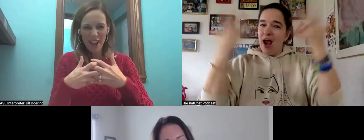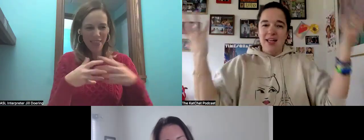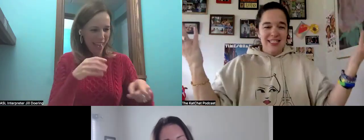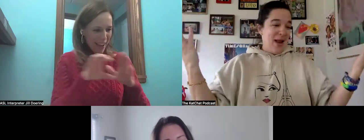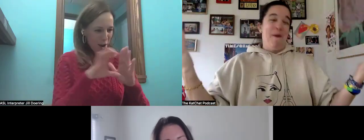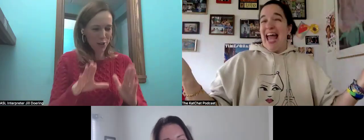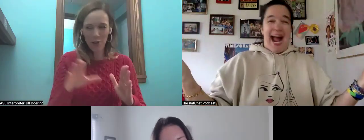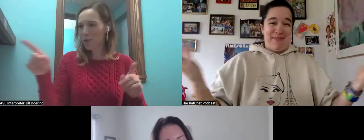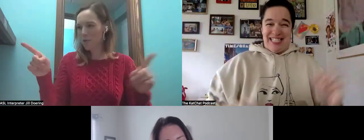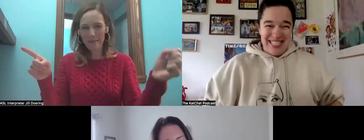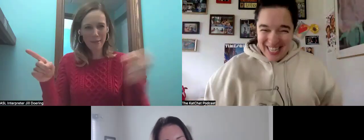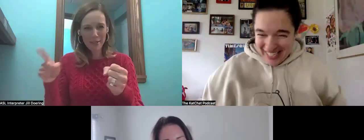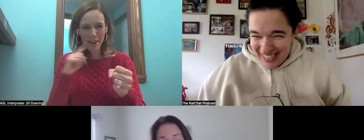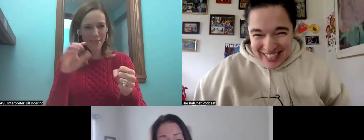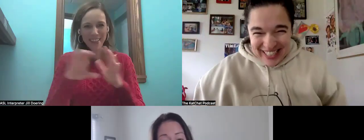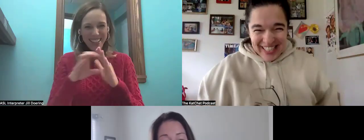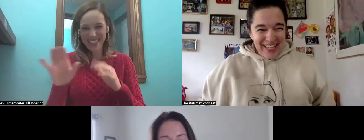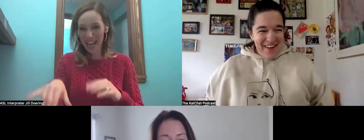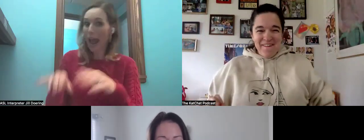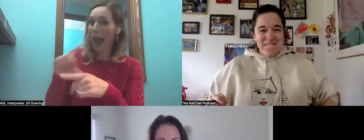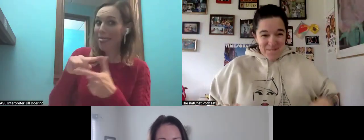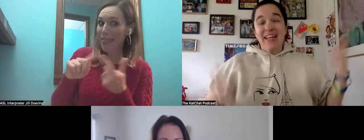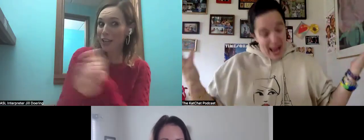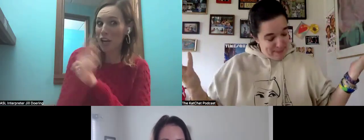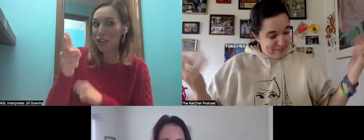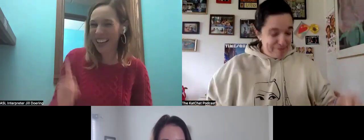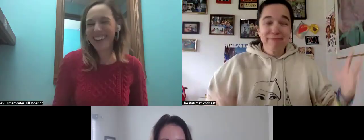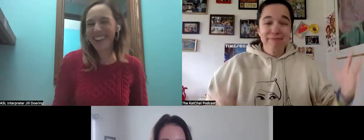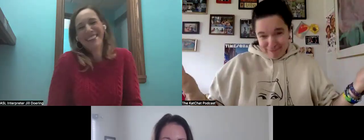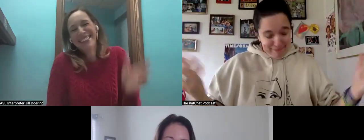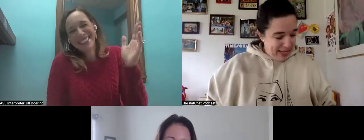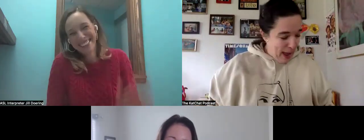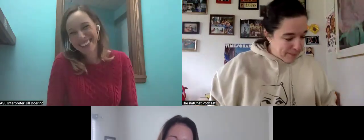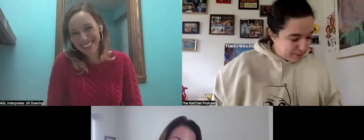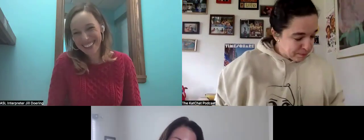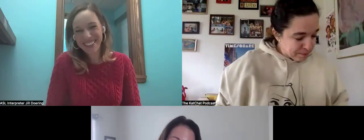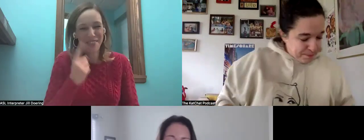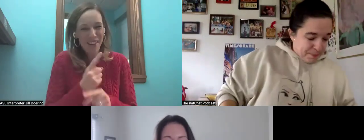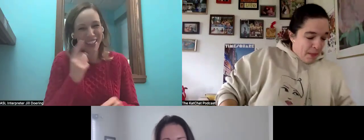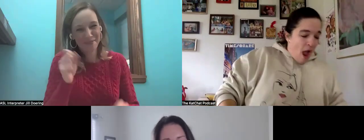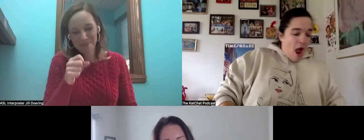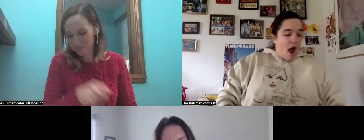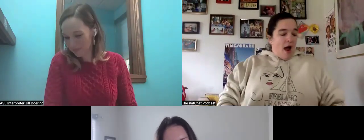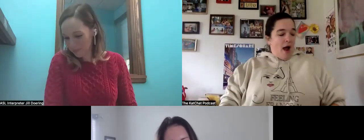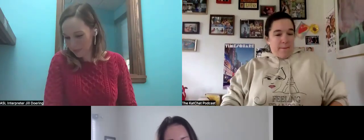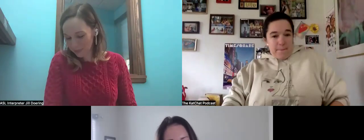and then see what happens. And then they change. Well, Yep. Yeah.